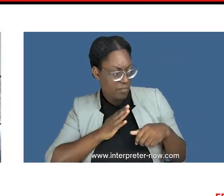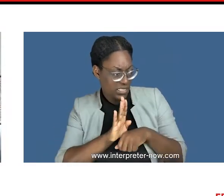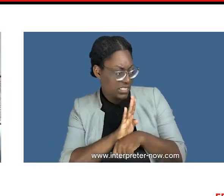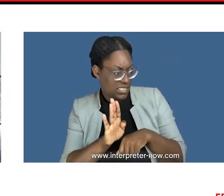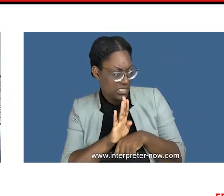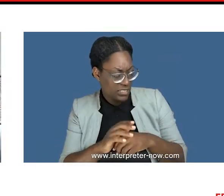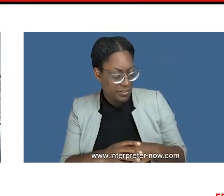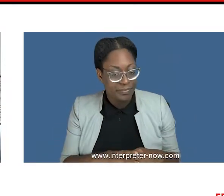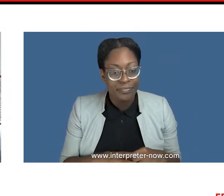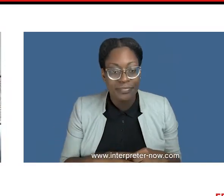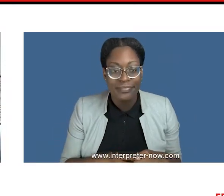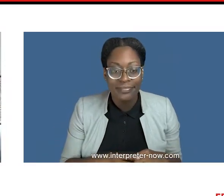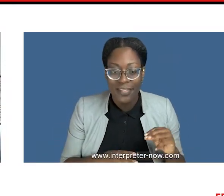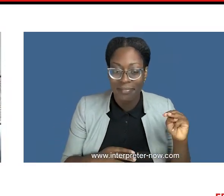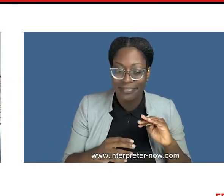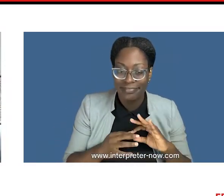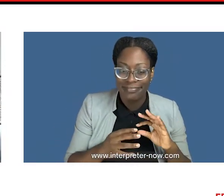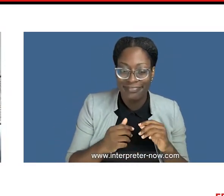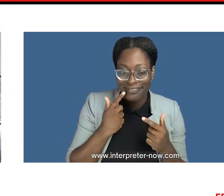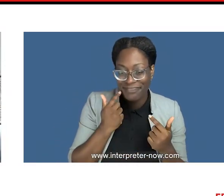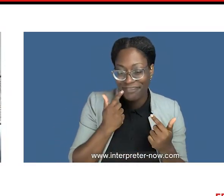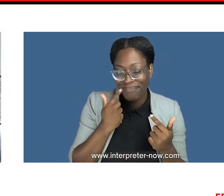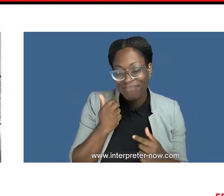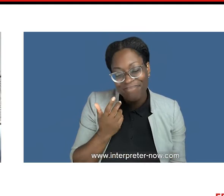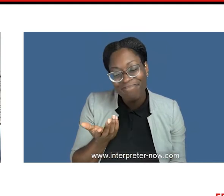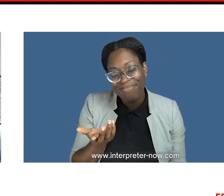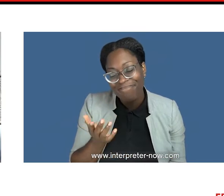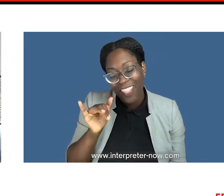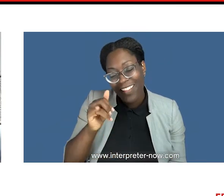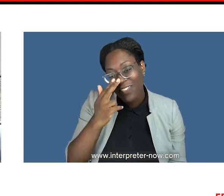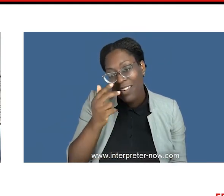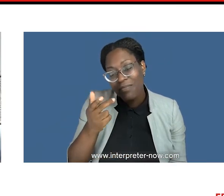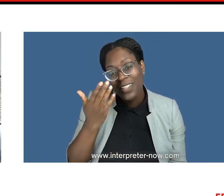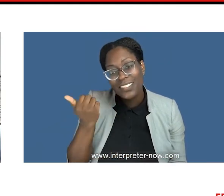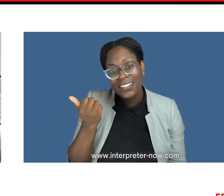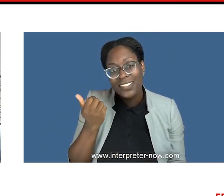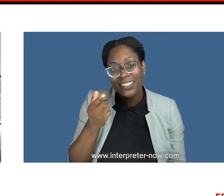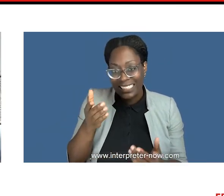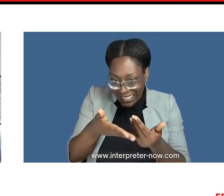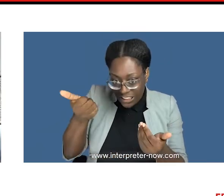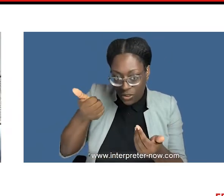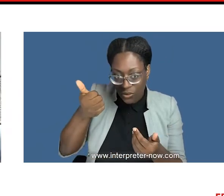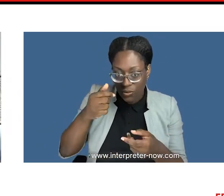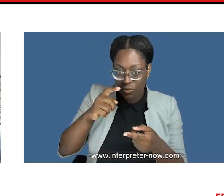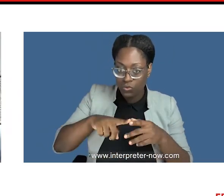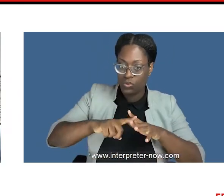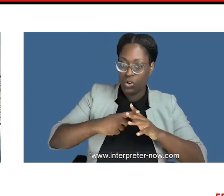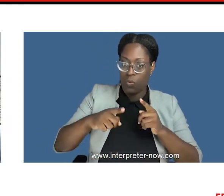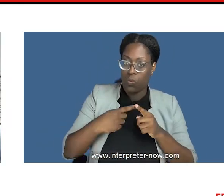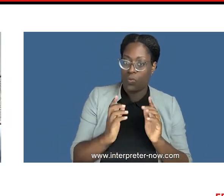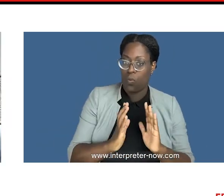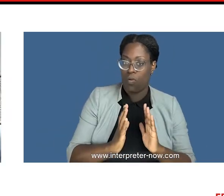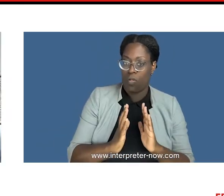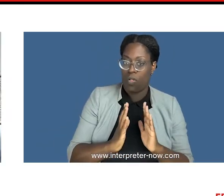about that. One is that it's not going to get easier if you wait longer, right? It's easier to do it when you're